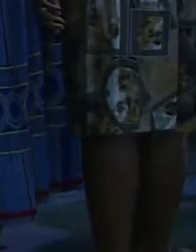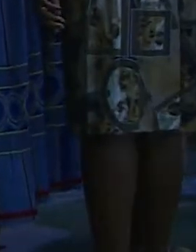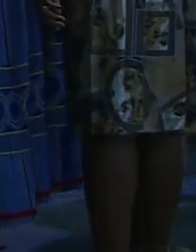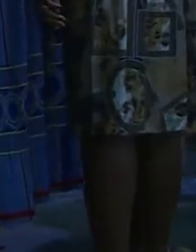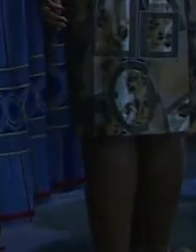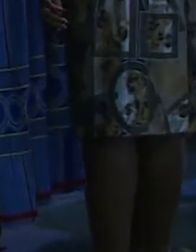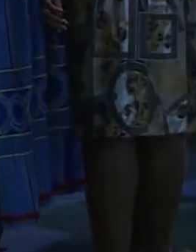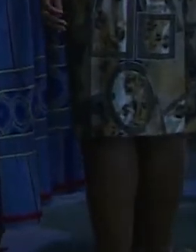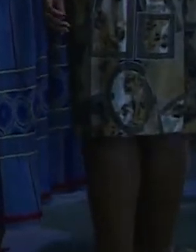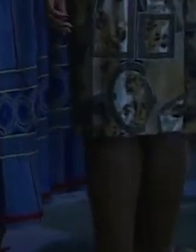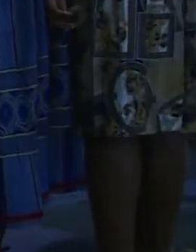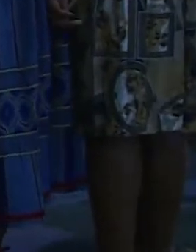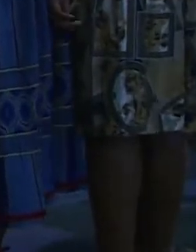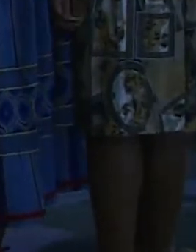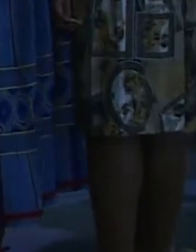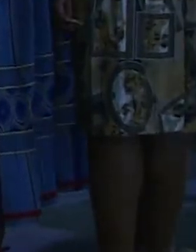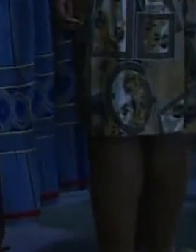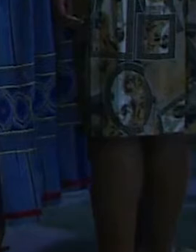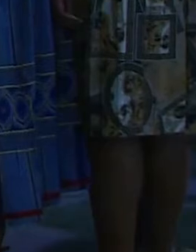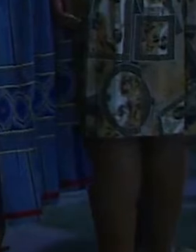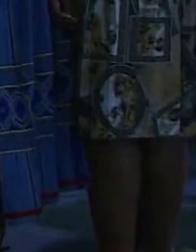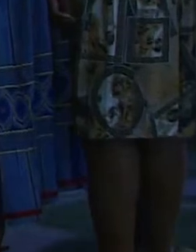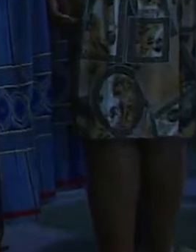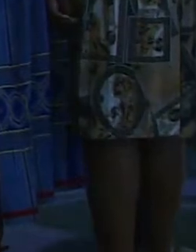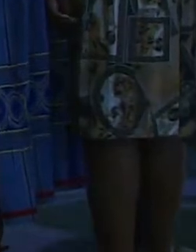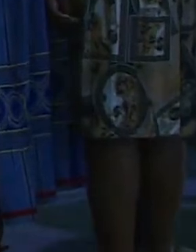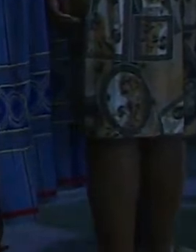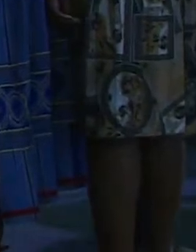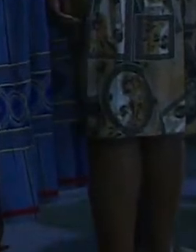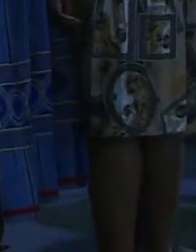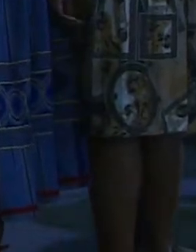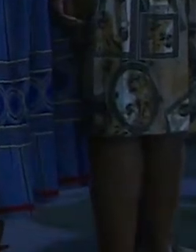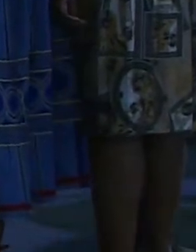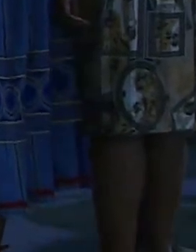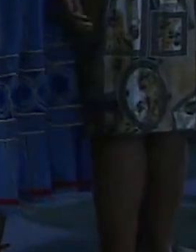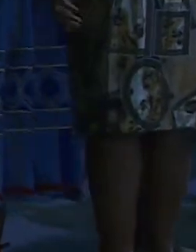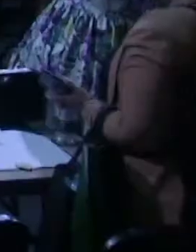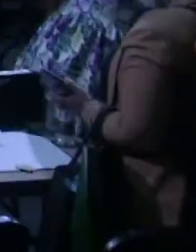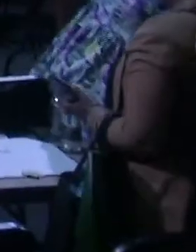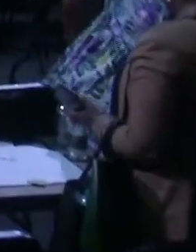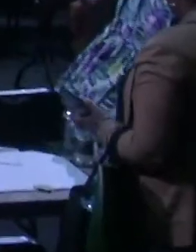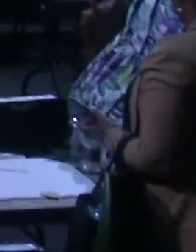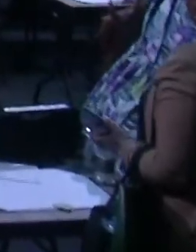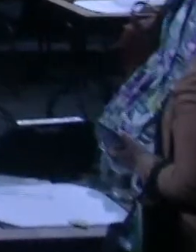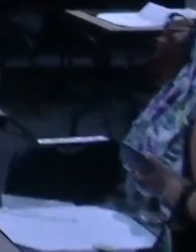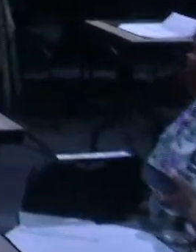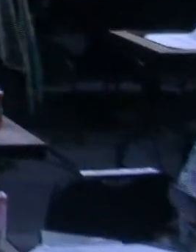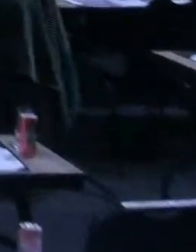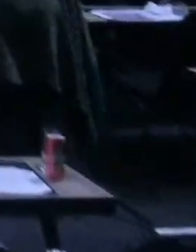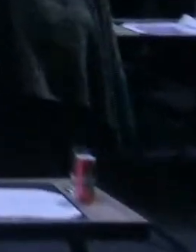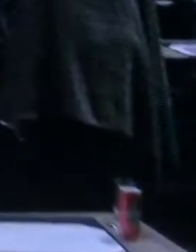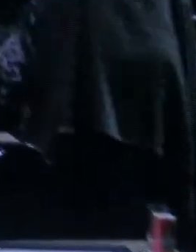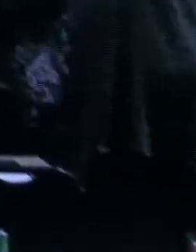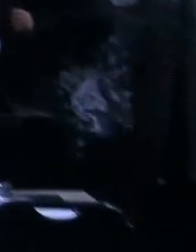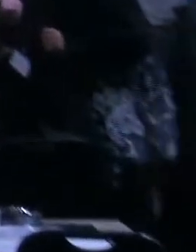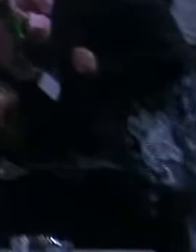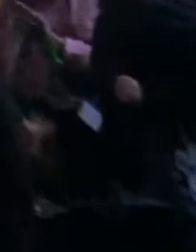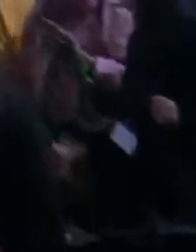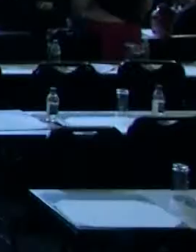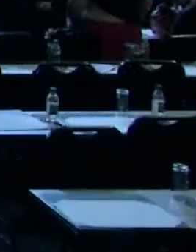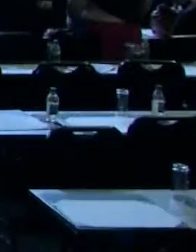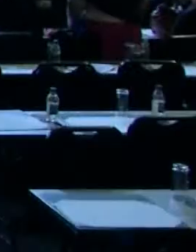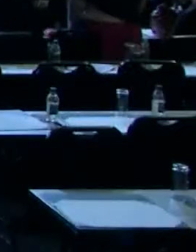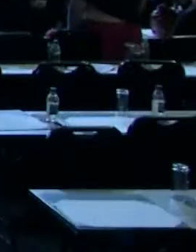Hi, if you have lost car keys or a rucksack, please come forward. Car keys, rucksack, please